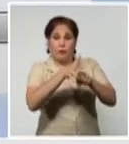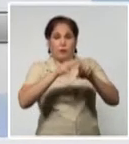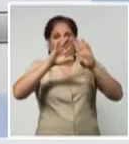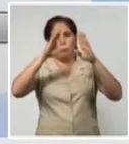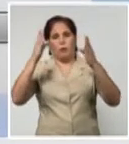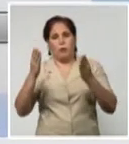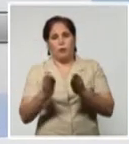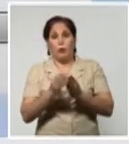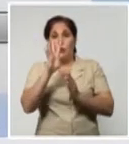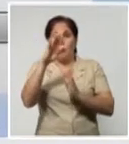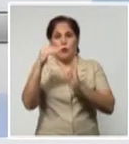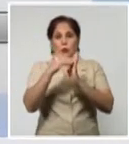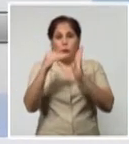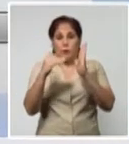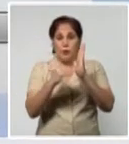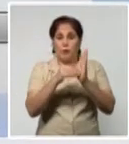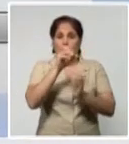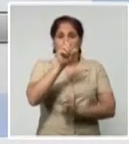world.